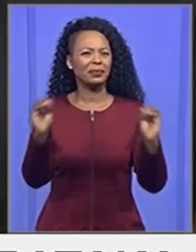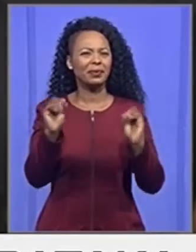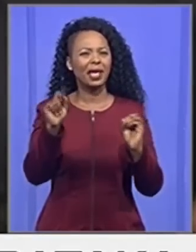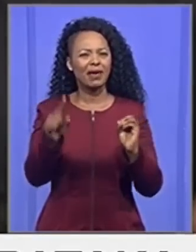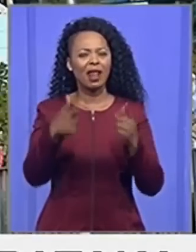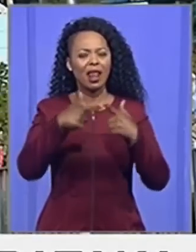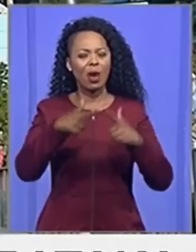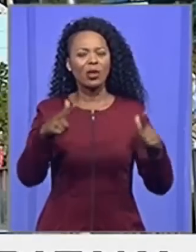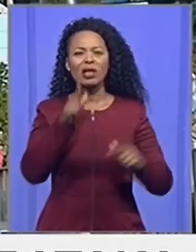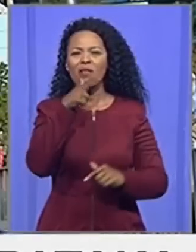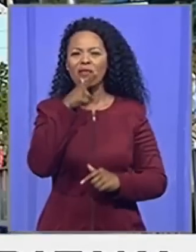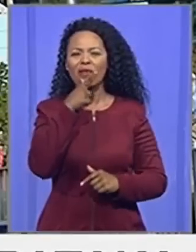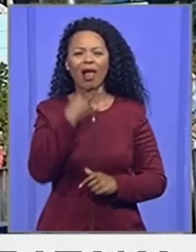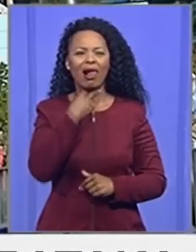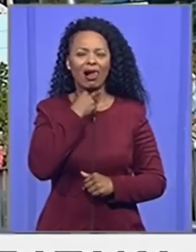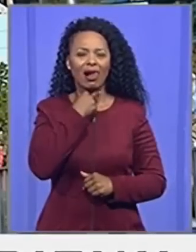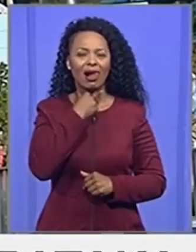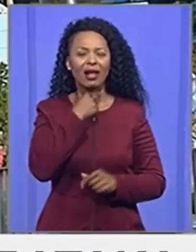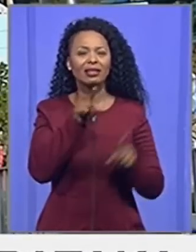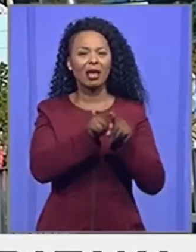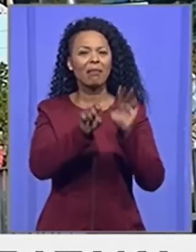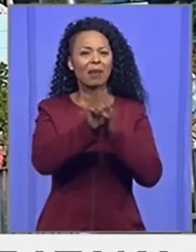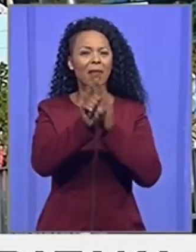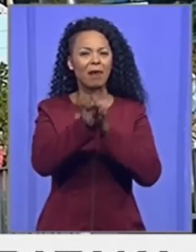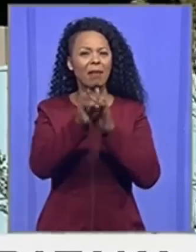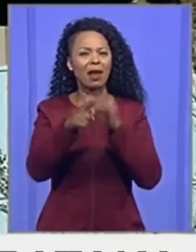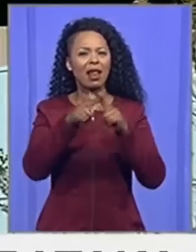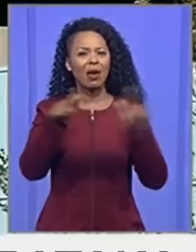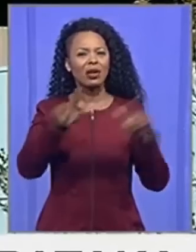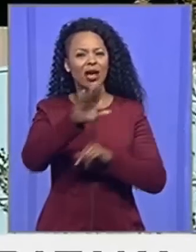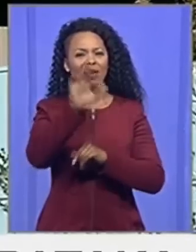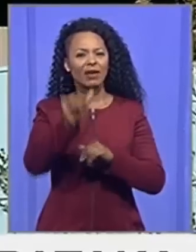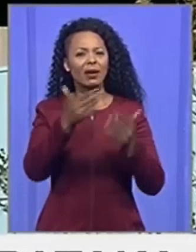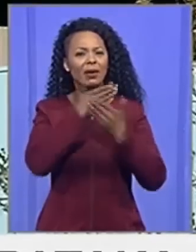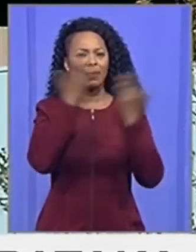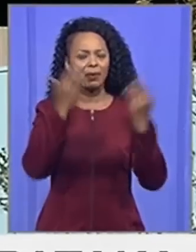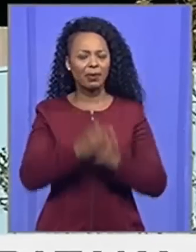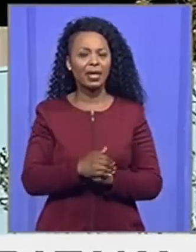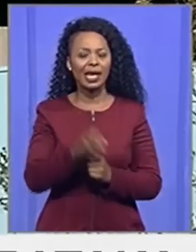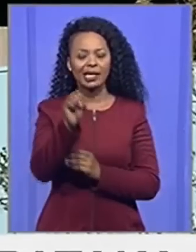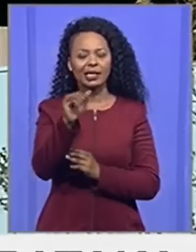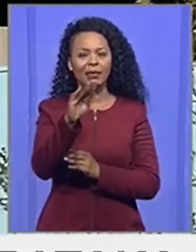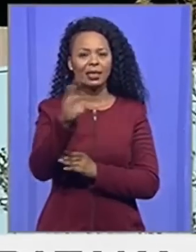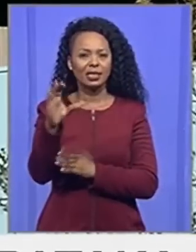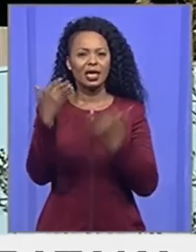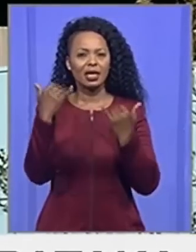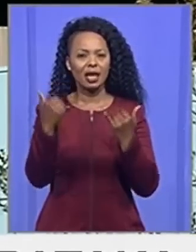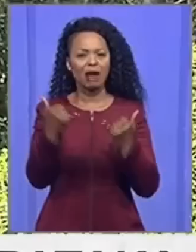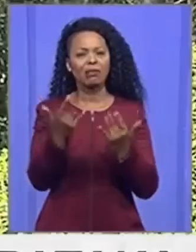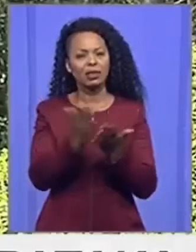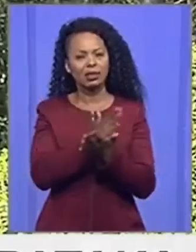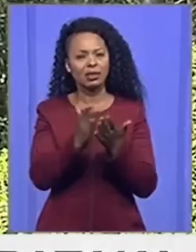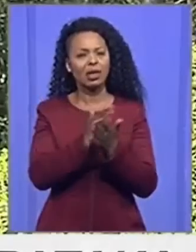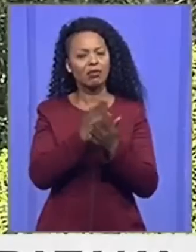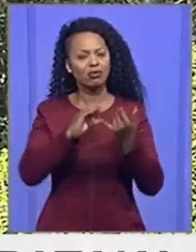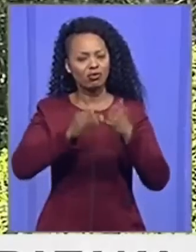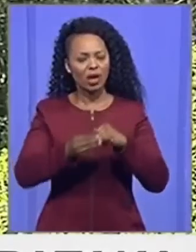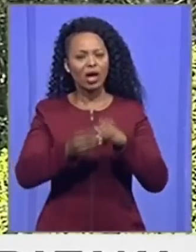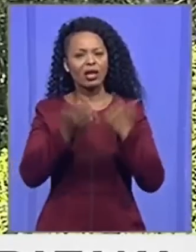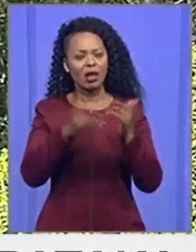bobegadikgang bona le seabe se segolo sa go abela setšhaba ka kitso. Le fa SABC tswelela go akgolelwa go matlafatsa maleme a kwa gae